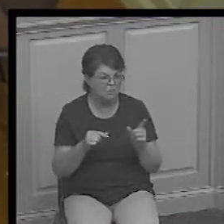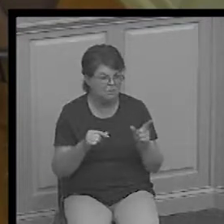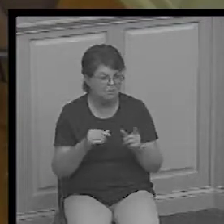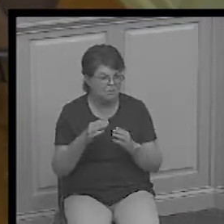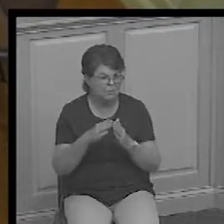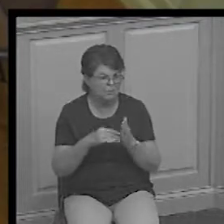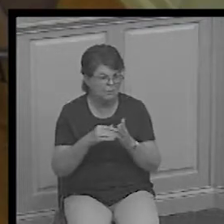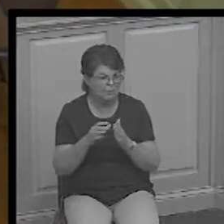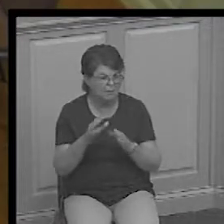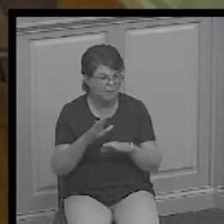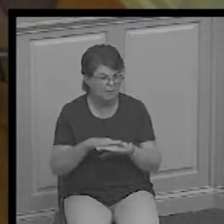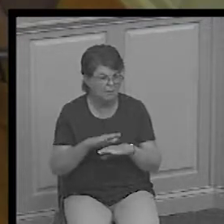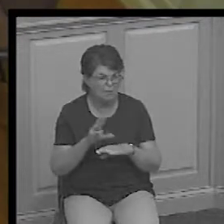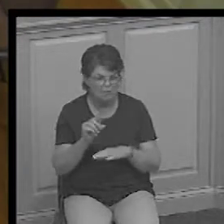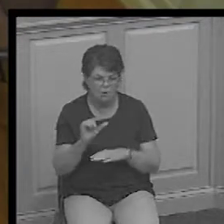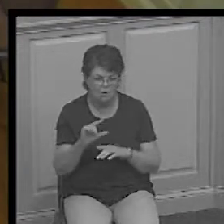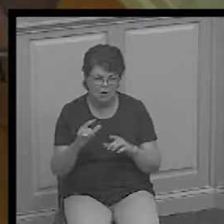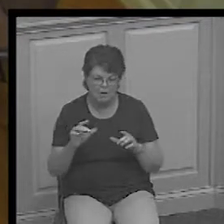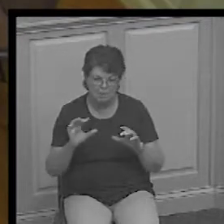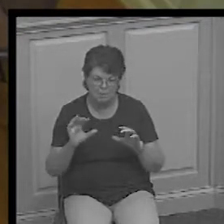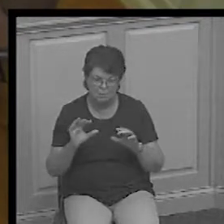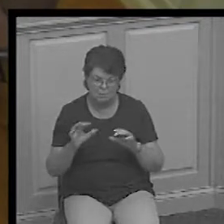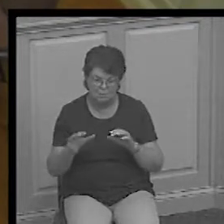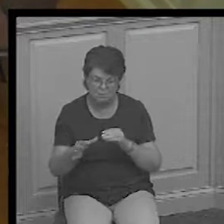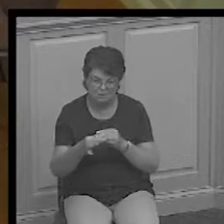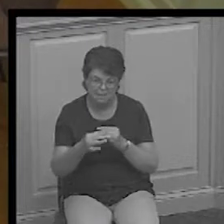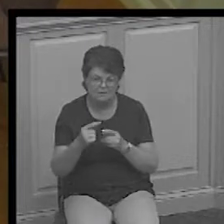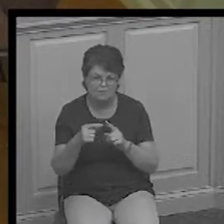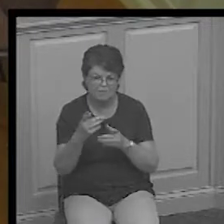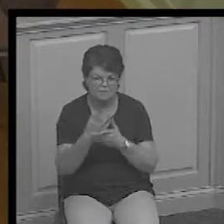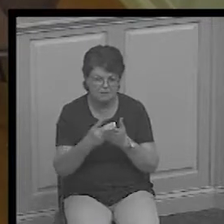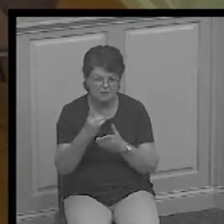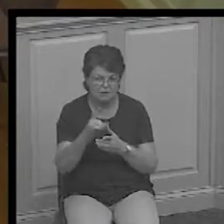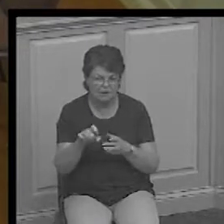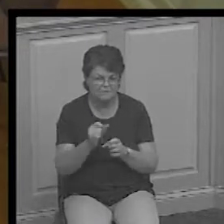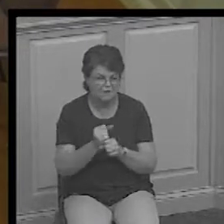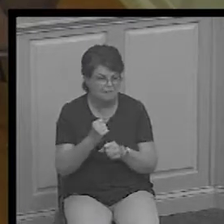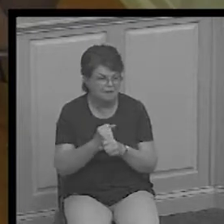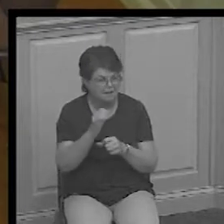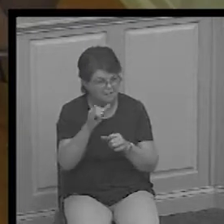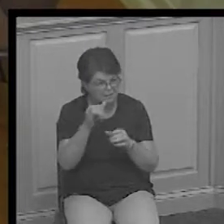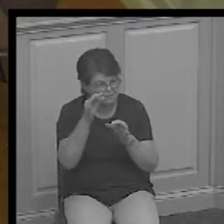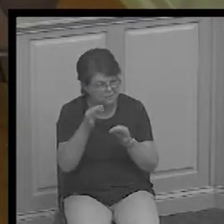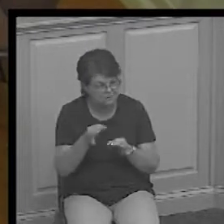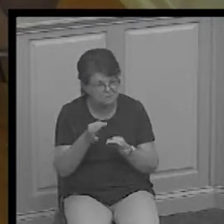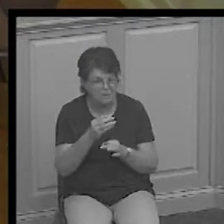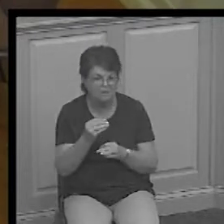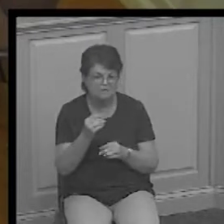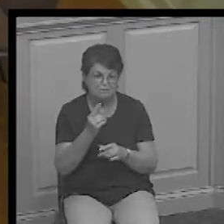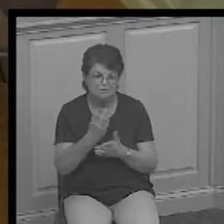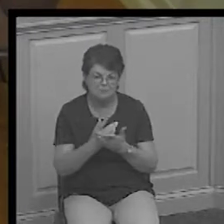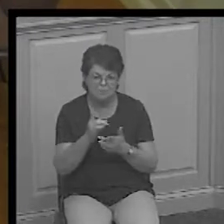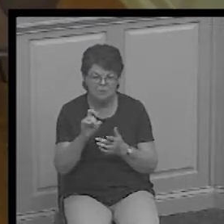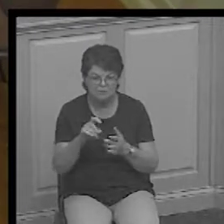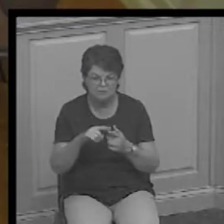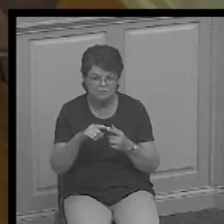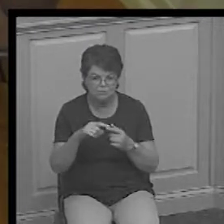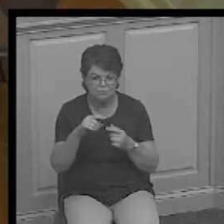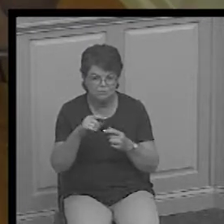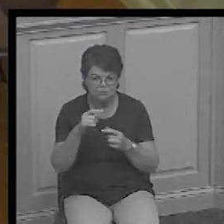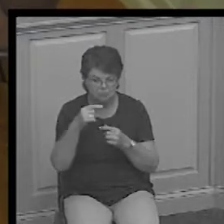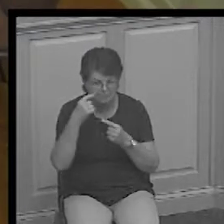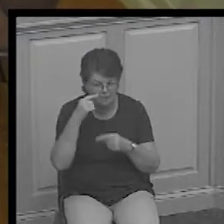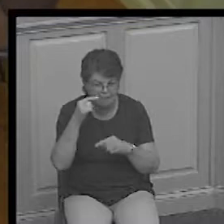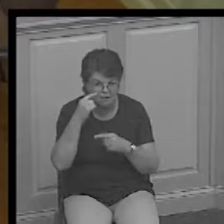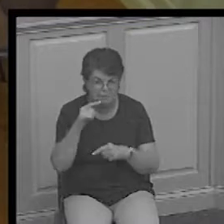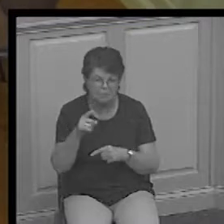or attached to the wall, someone has to make that decision, and then also Right. someone has to be willing to maintain it. We would I've seen some decide great if it's ones go up,